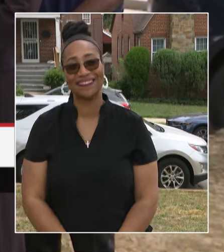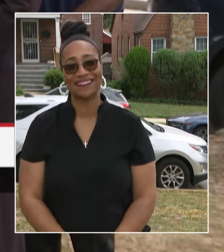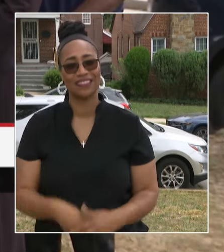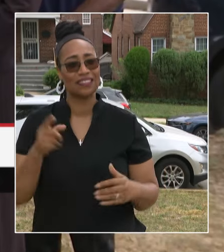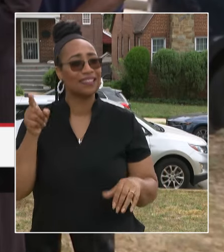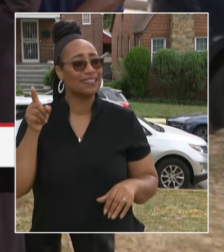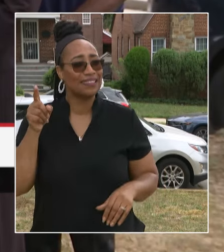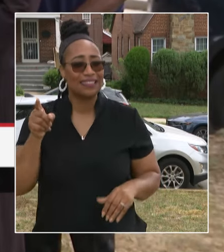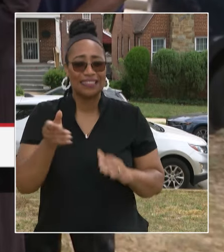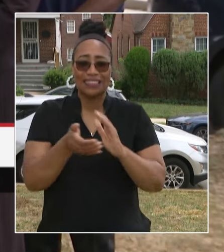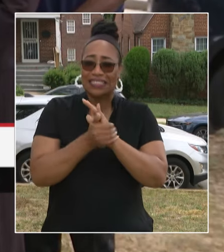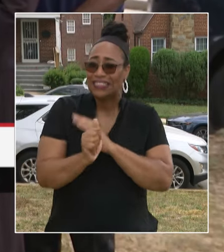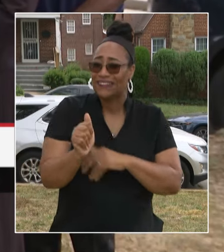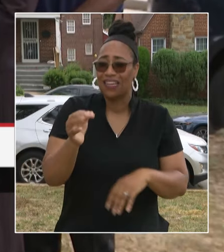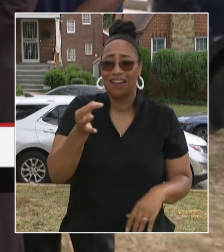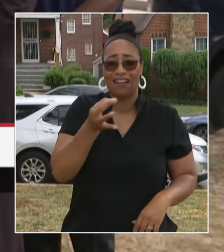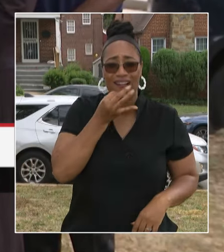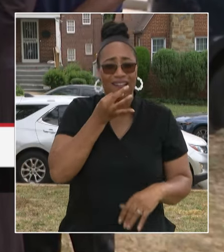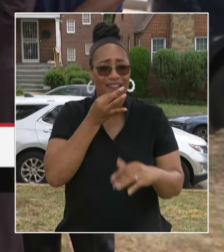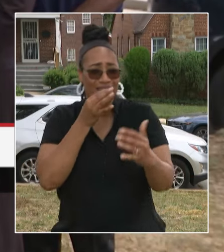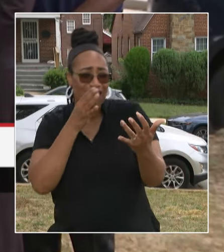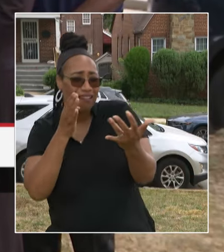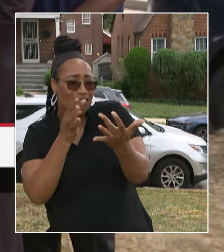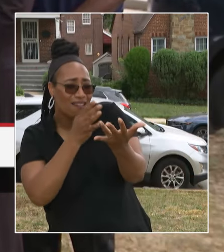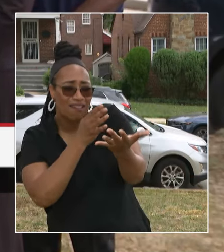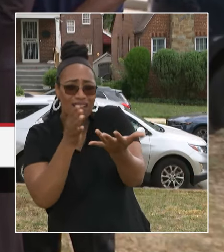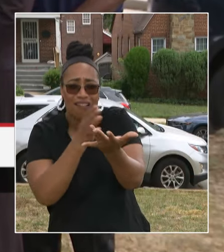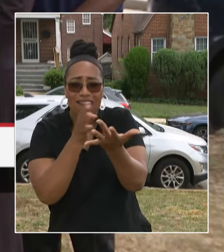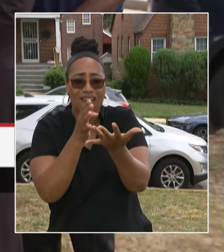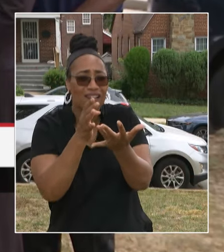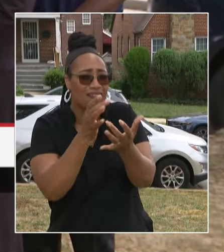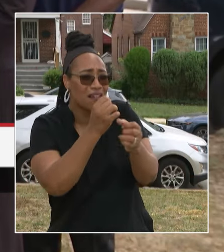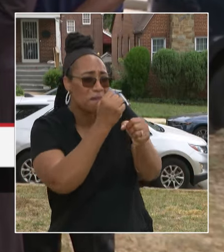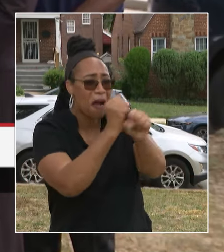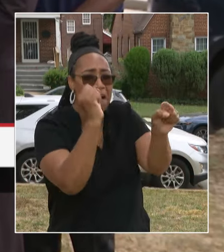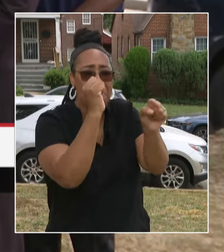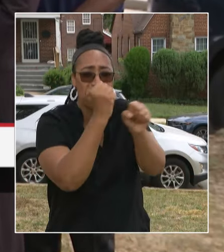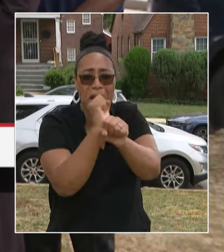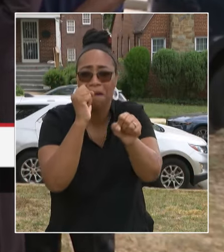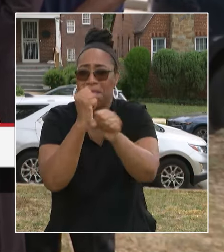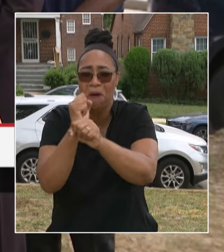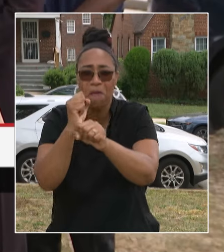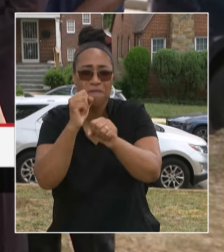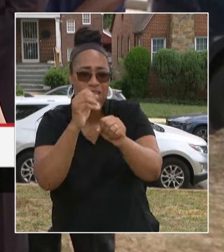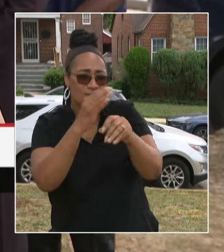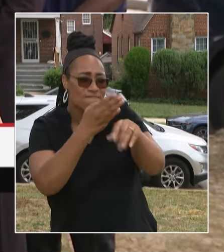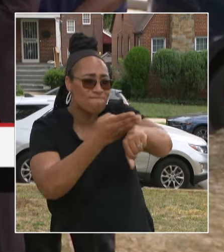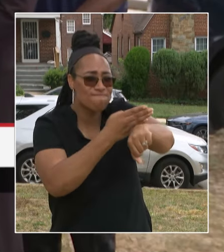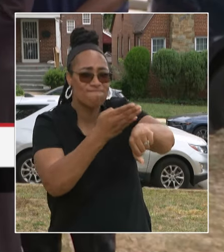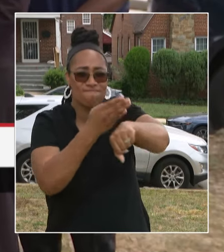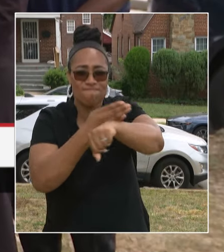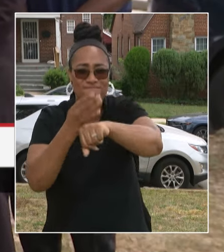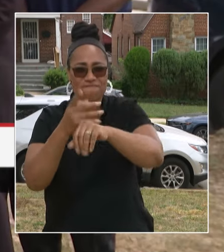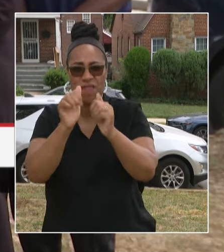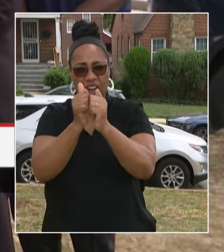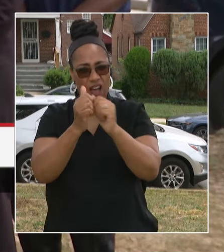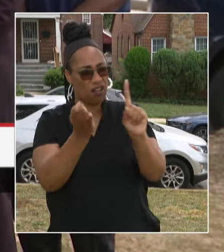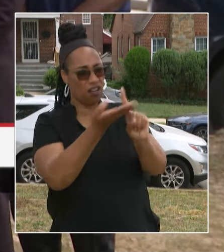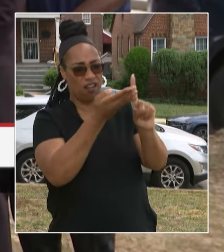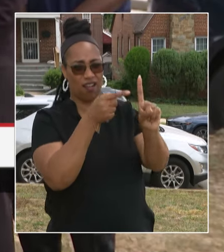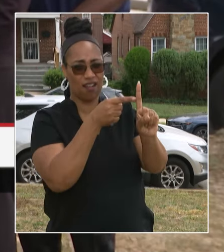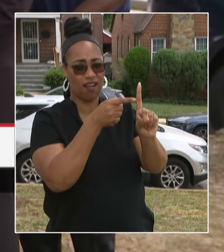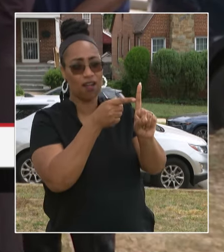who wanted to go into that service could get a free college tuition at the University of District of Columbia. This is where his thinking was, because what he